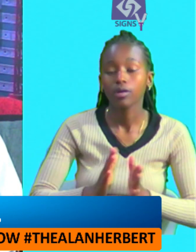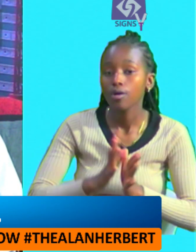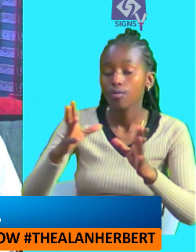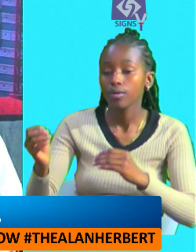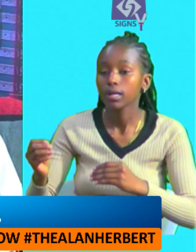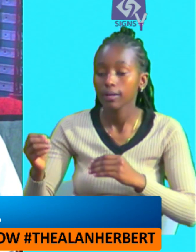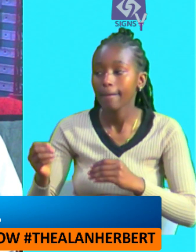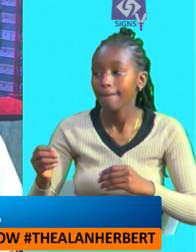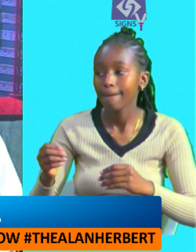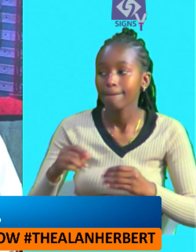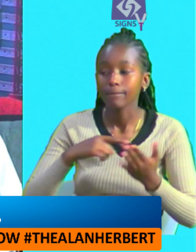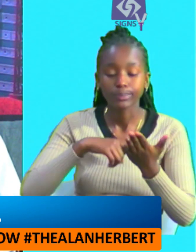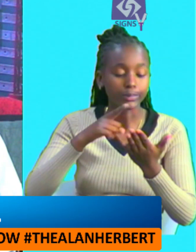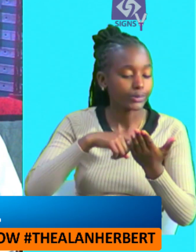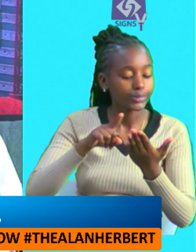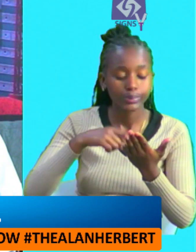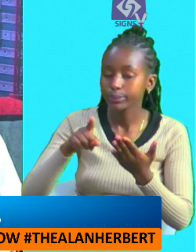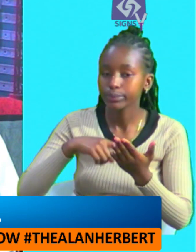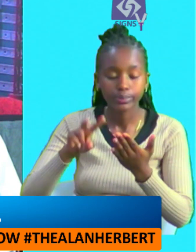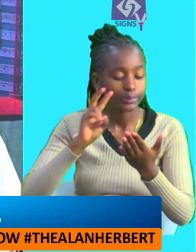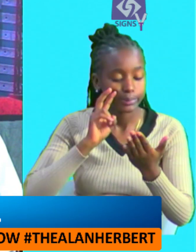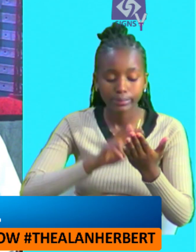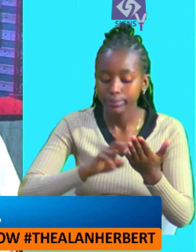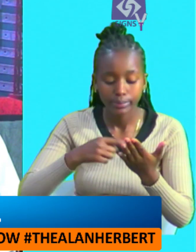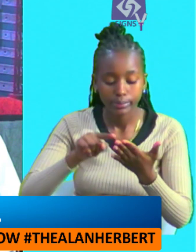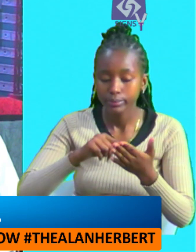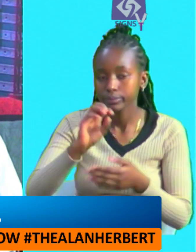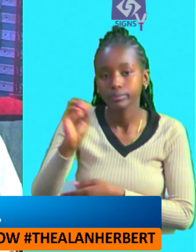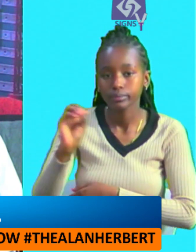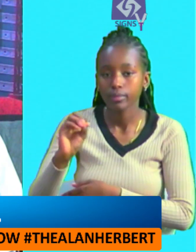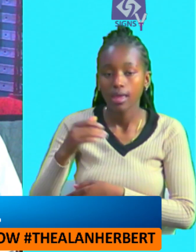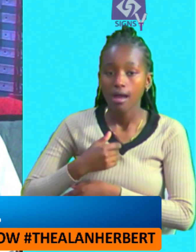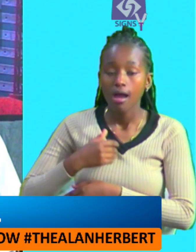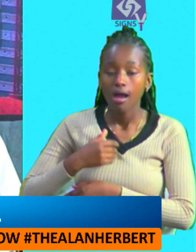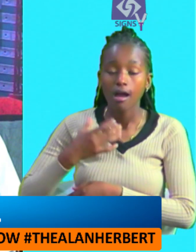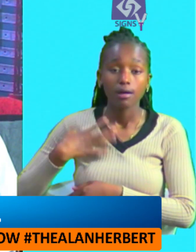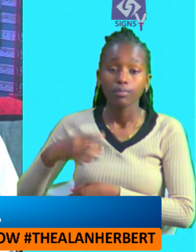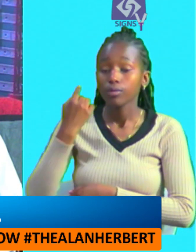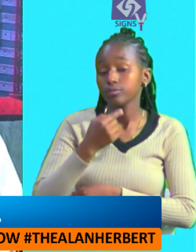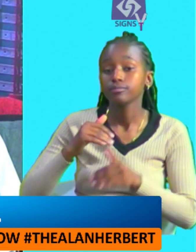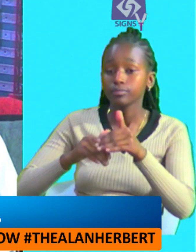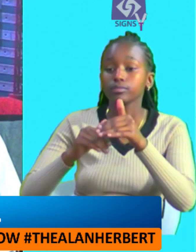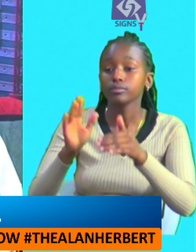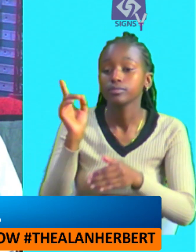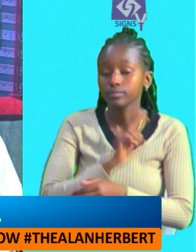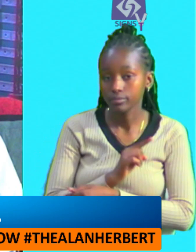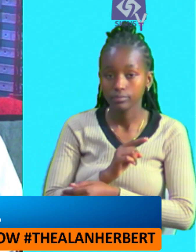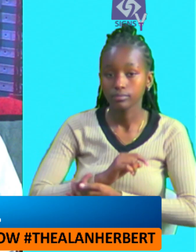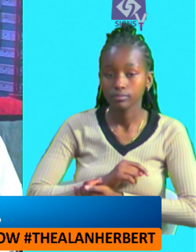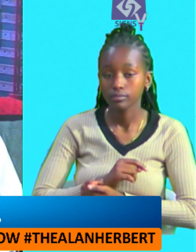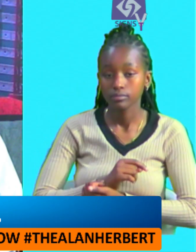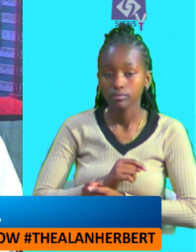podcast that I listen to. It's called The Diary of a CEO. It's by a guy called Stephen Bartlett.